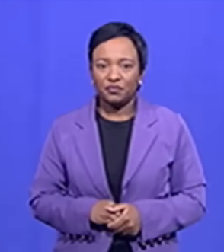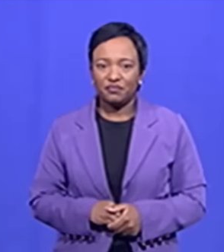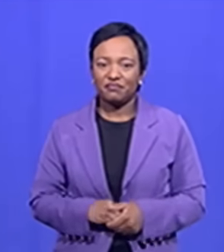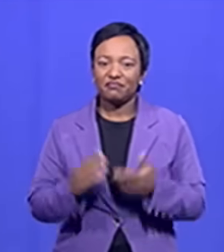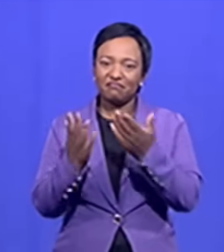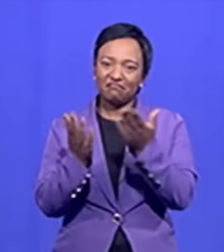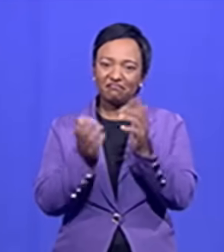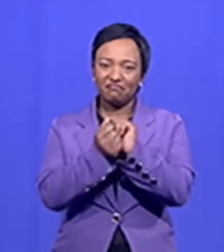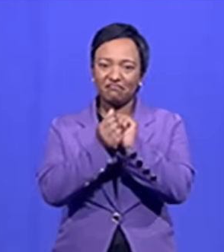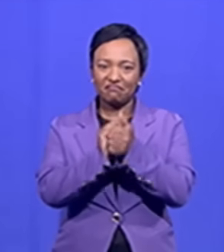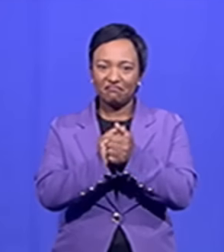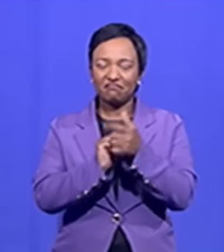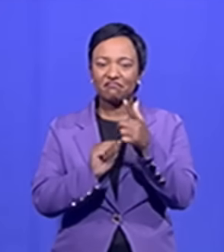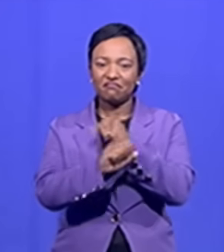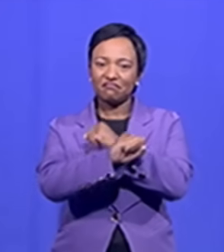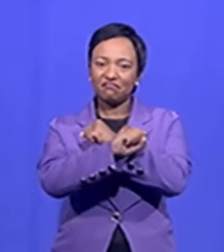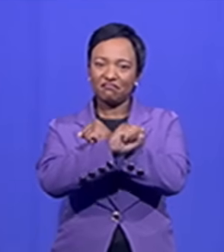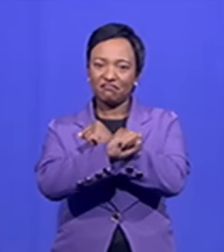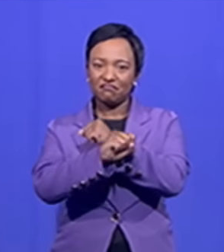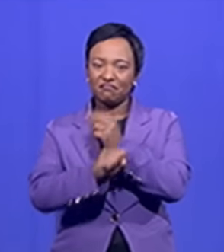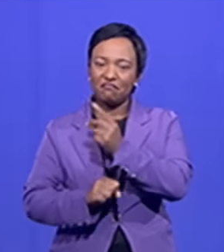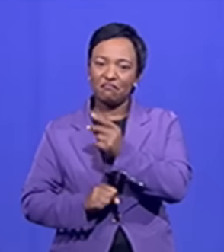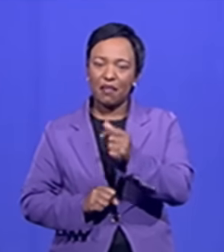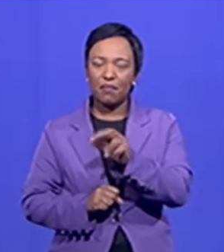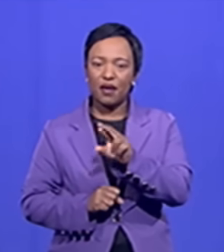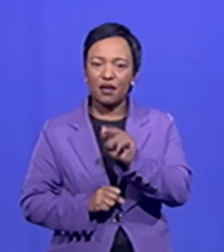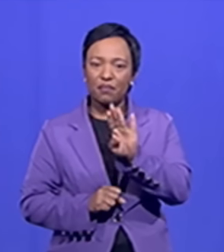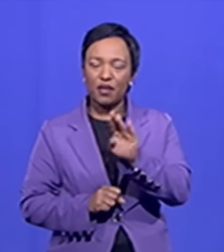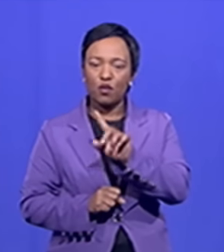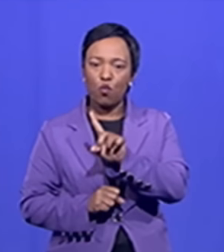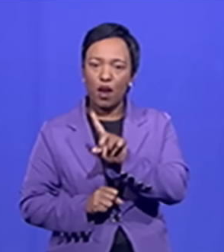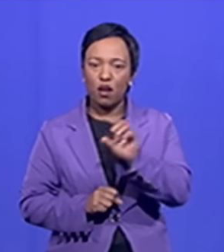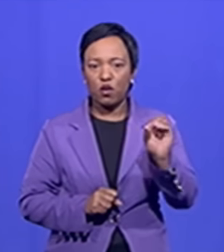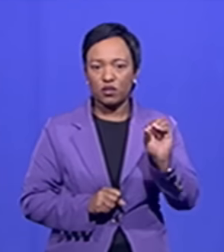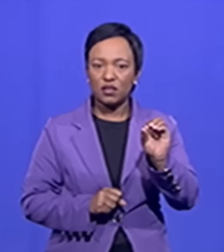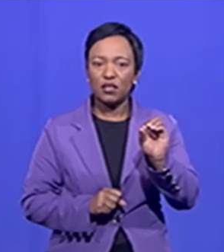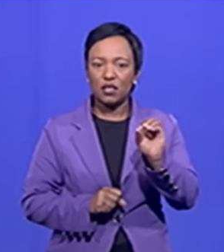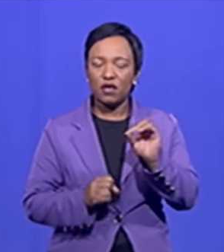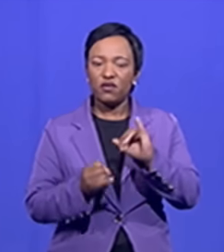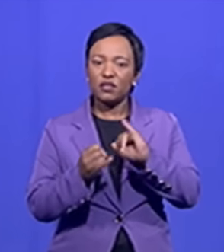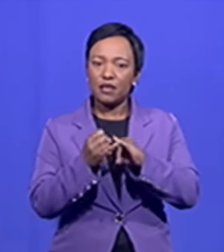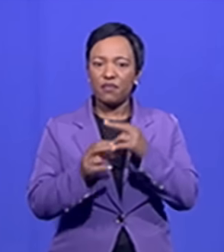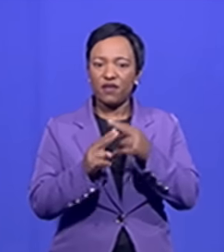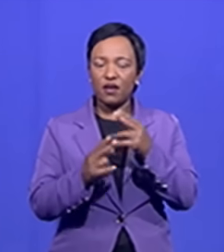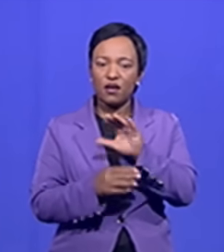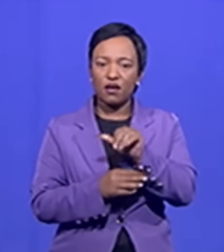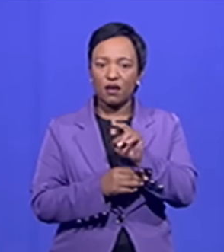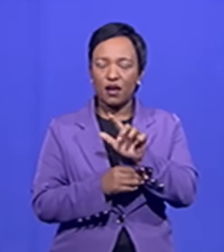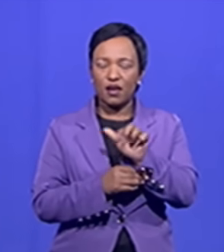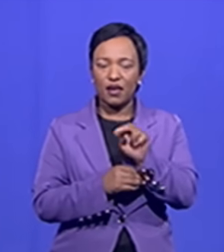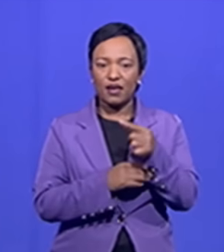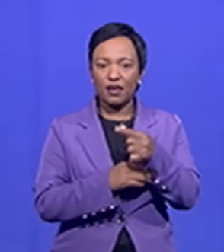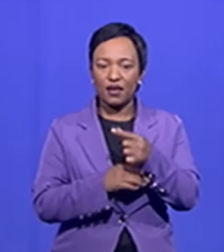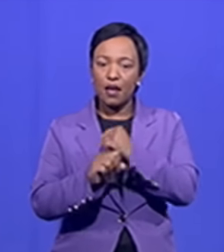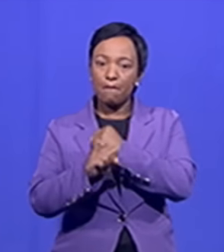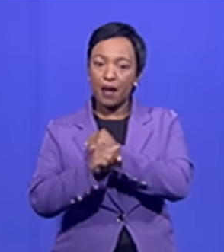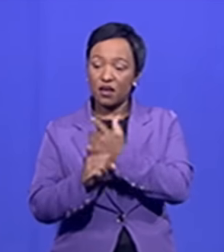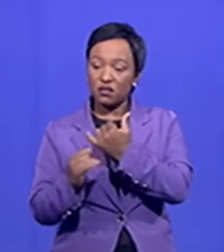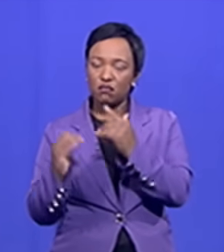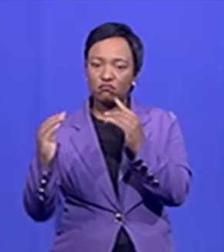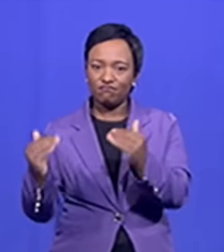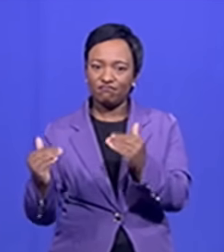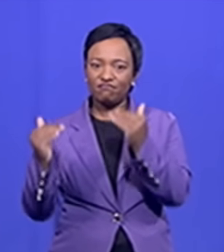Mo dipapading re fumana hore Orlando Pirates e hlotse Richards Bay ka ntlhaonoto papading ya se ka makgaolakgang a tlhodisano ya Carling. Pirates e fetetse